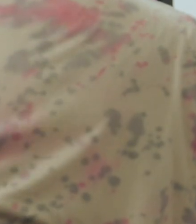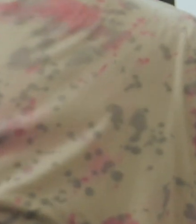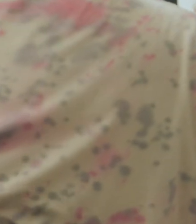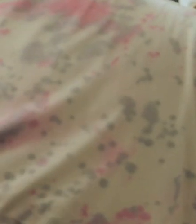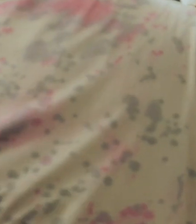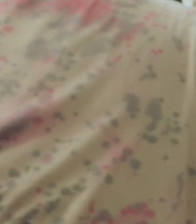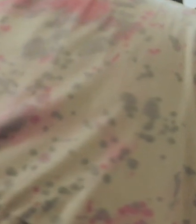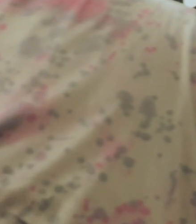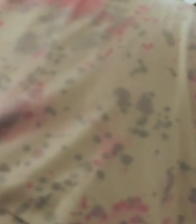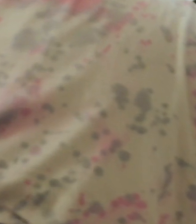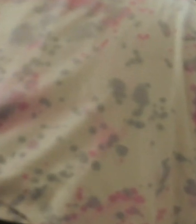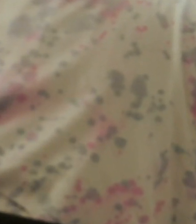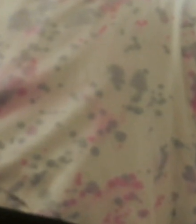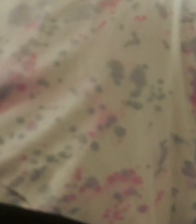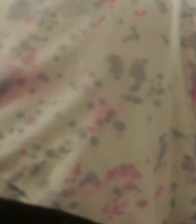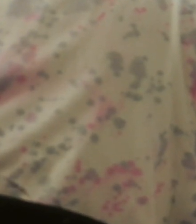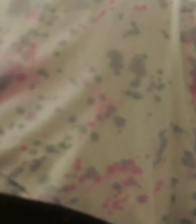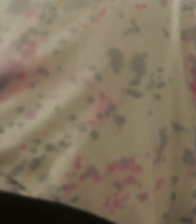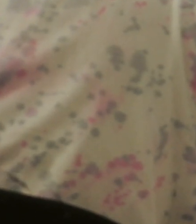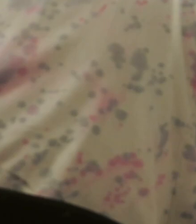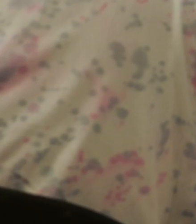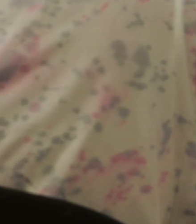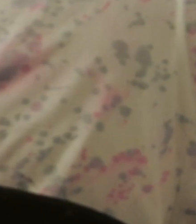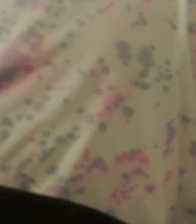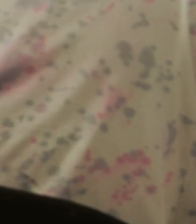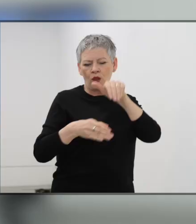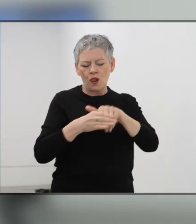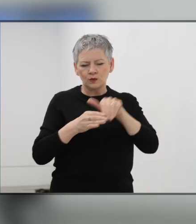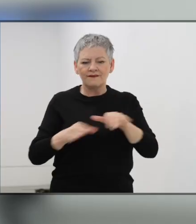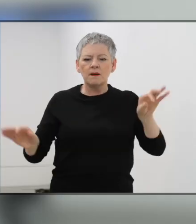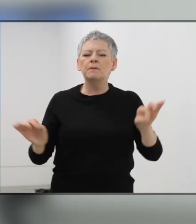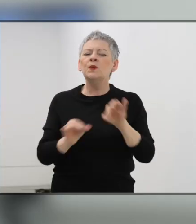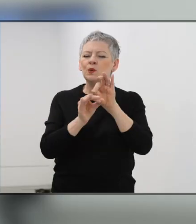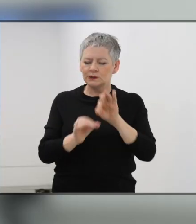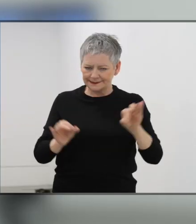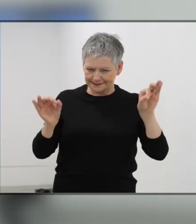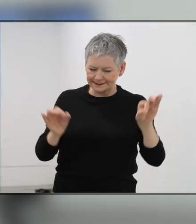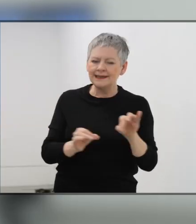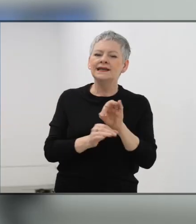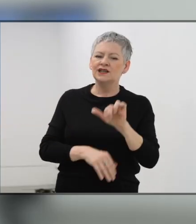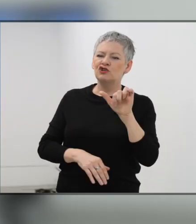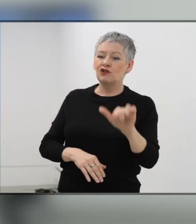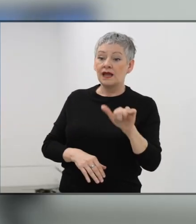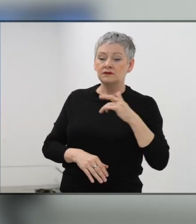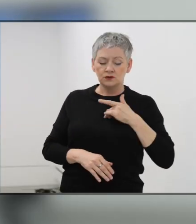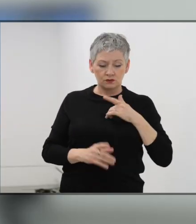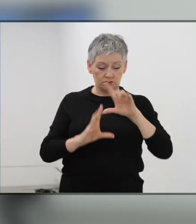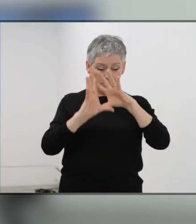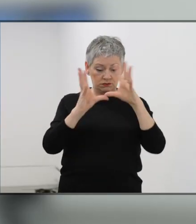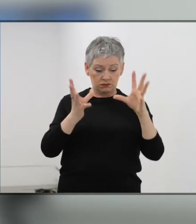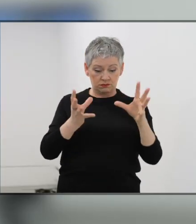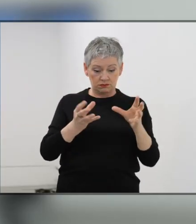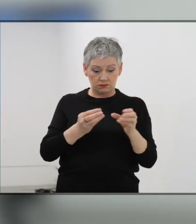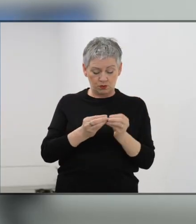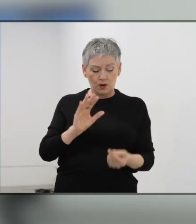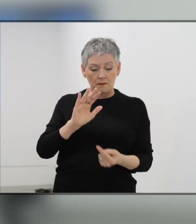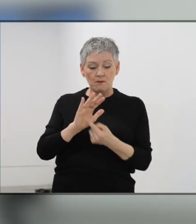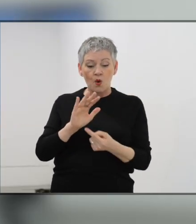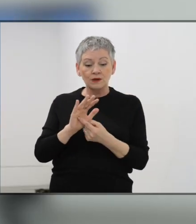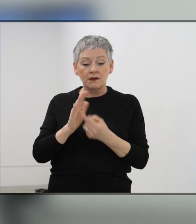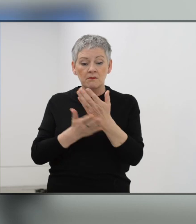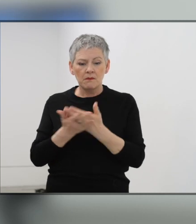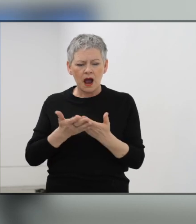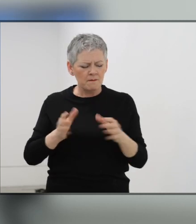to do really good quality music that made a great sound. So the instruments are an important part.